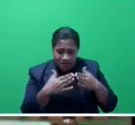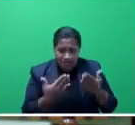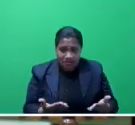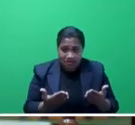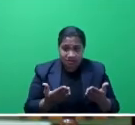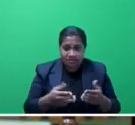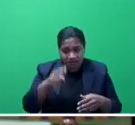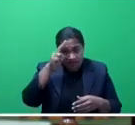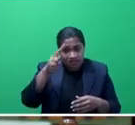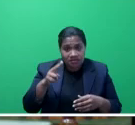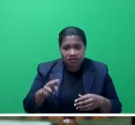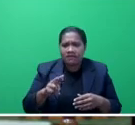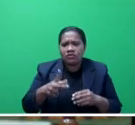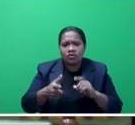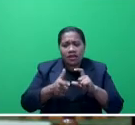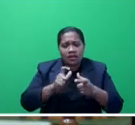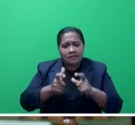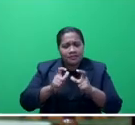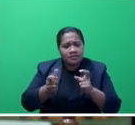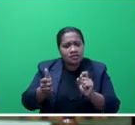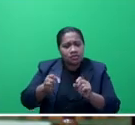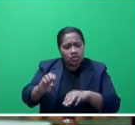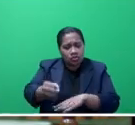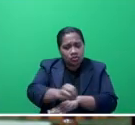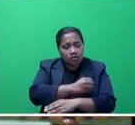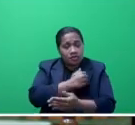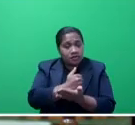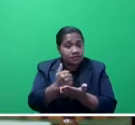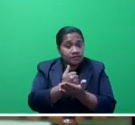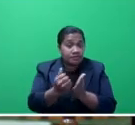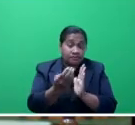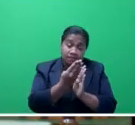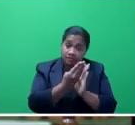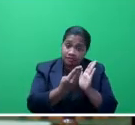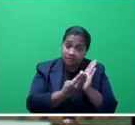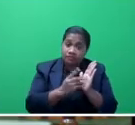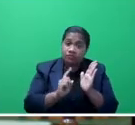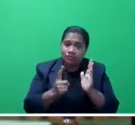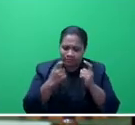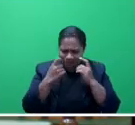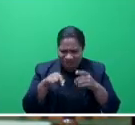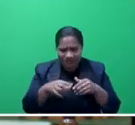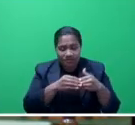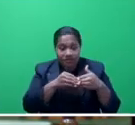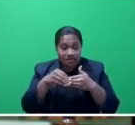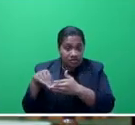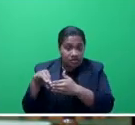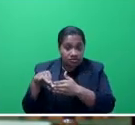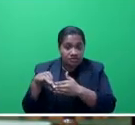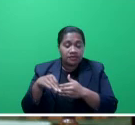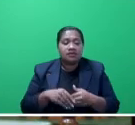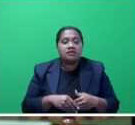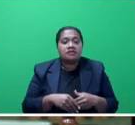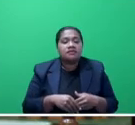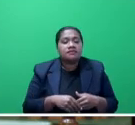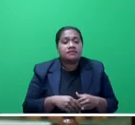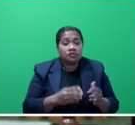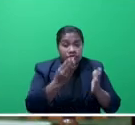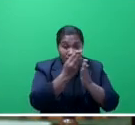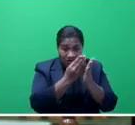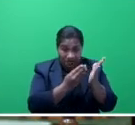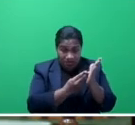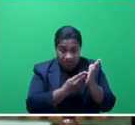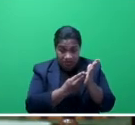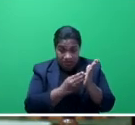for climate and oceans action. And this budget leverages of our leadership. This budget, Mr. Speaker, leverages our leadership